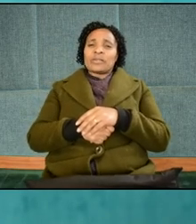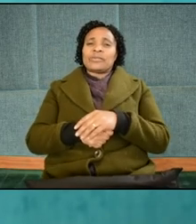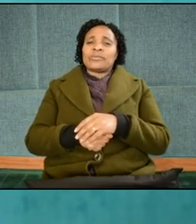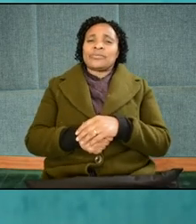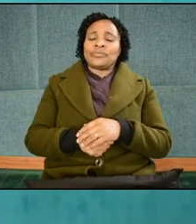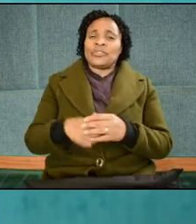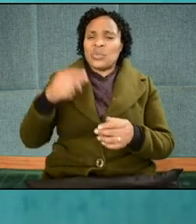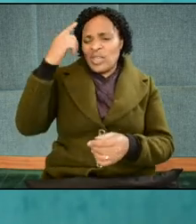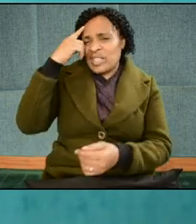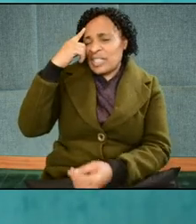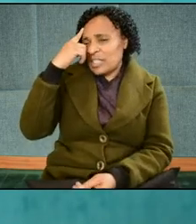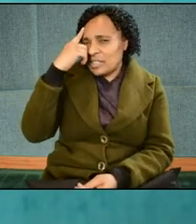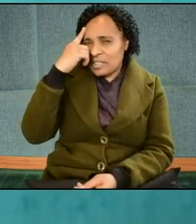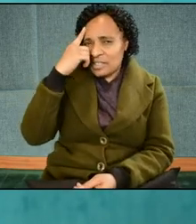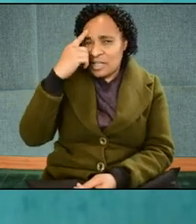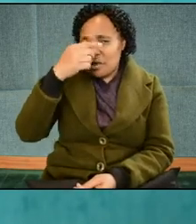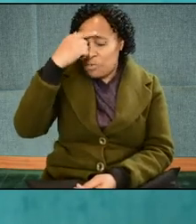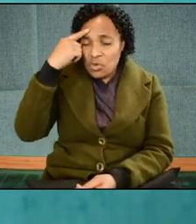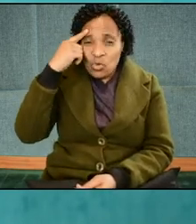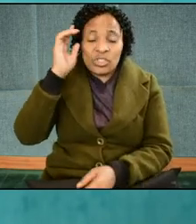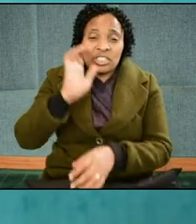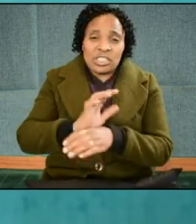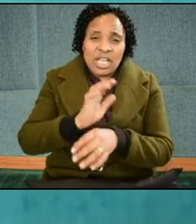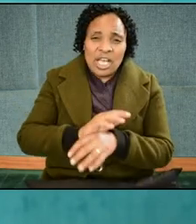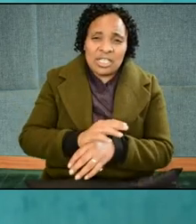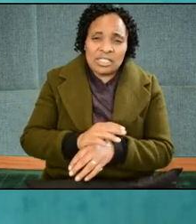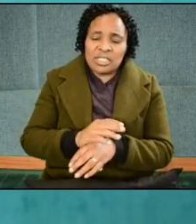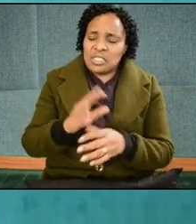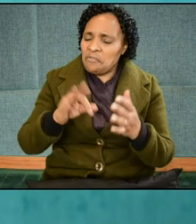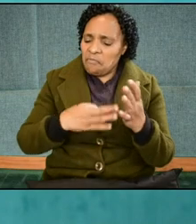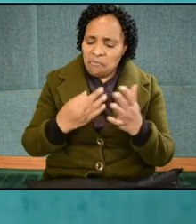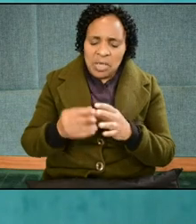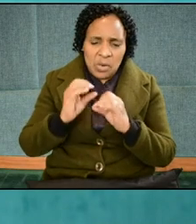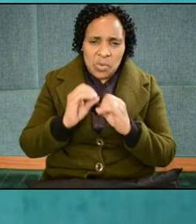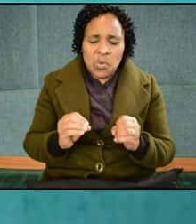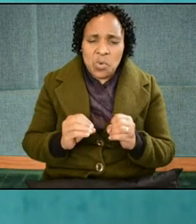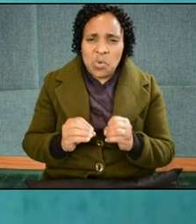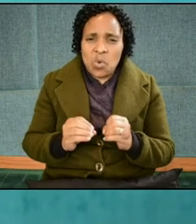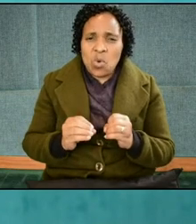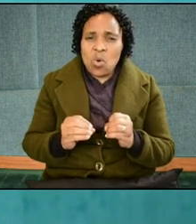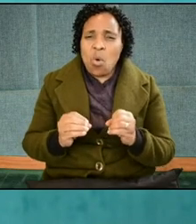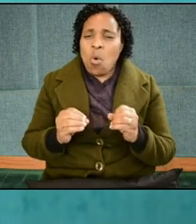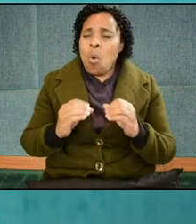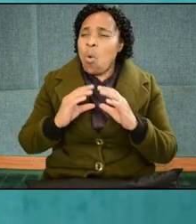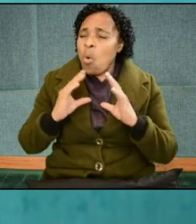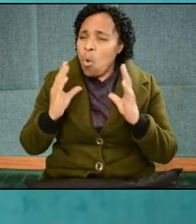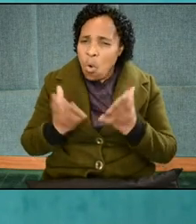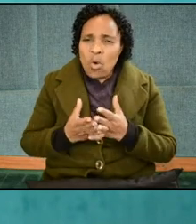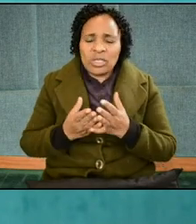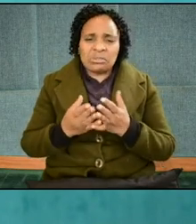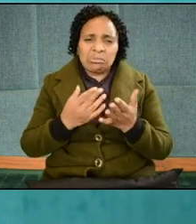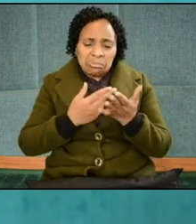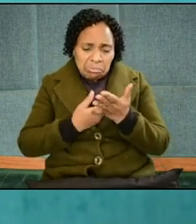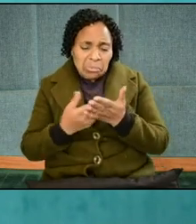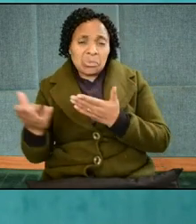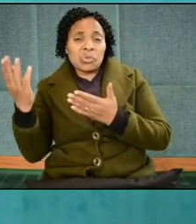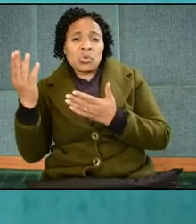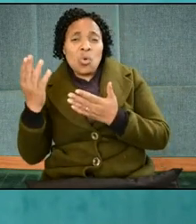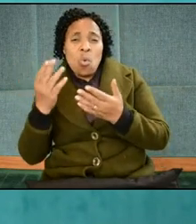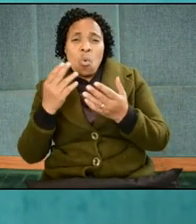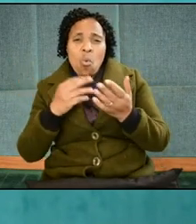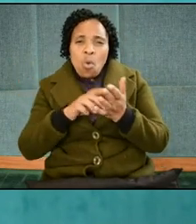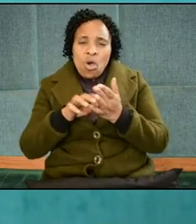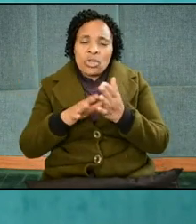we think that because we are in the church, we will not fall, or that we are holy, or that we walk according to the